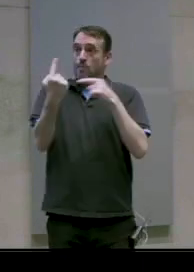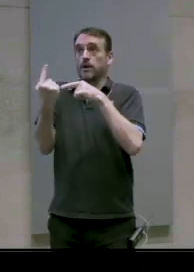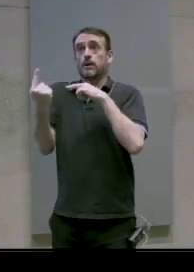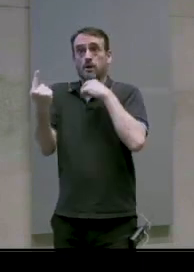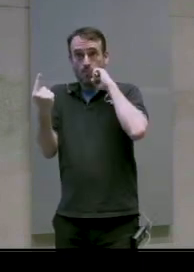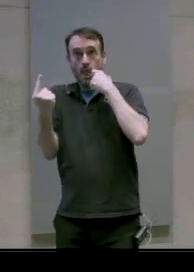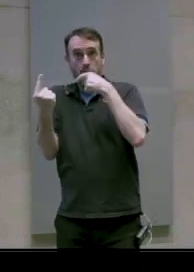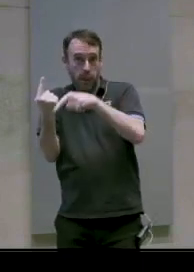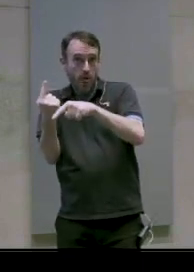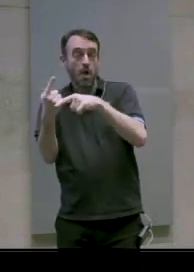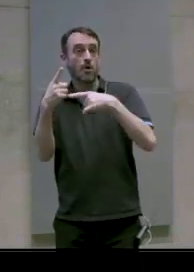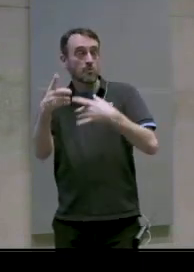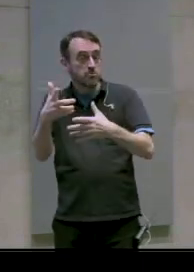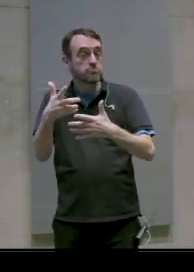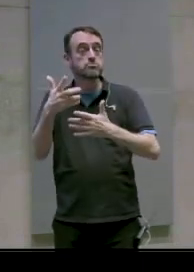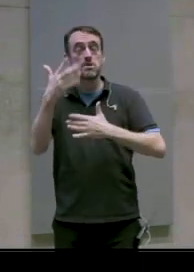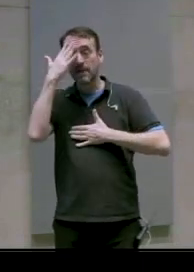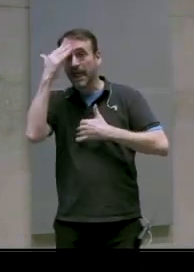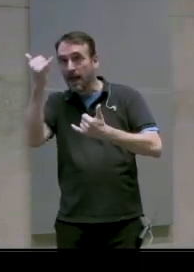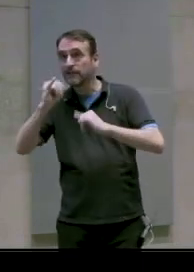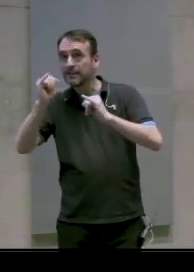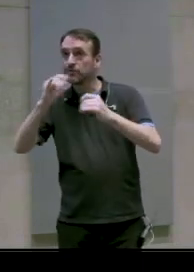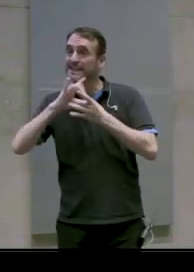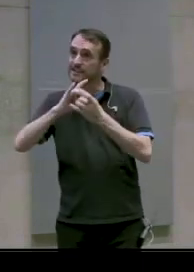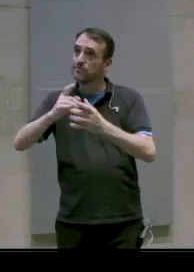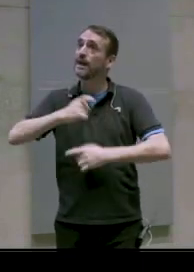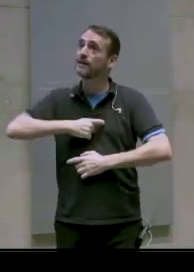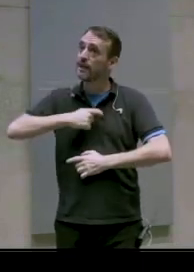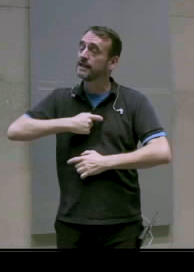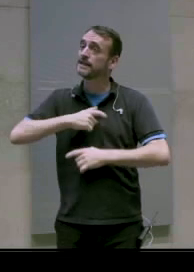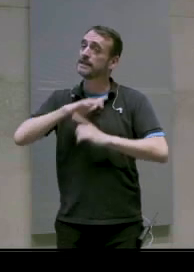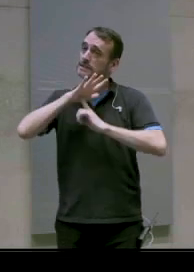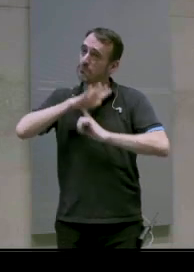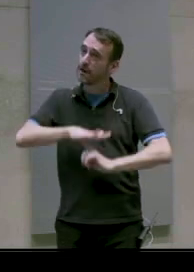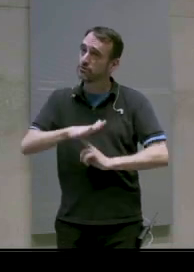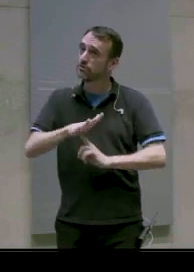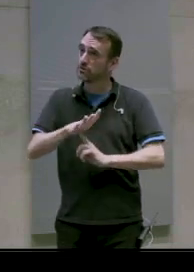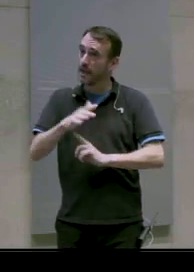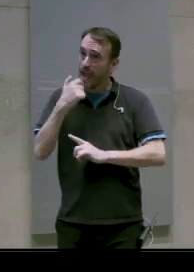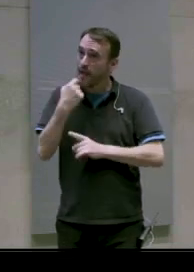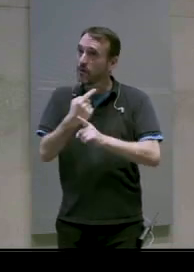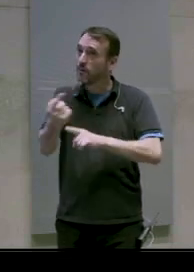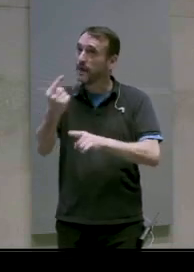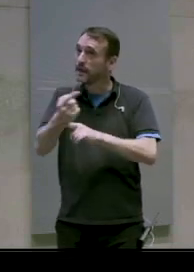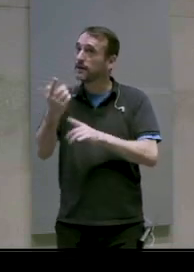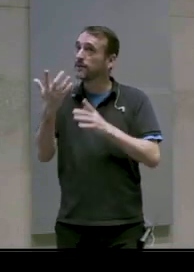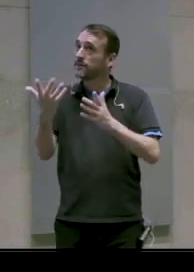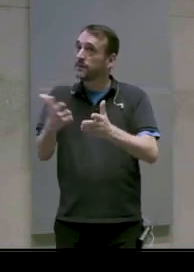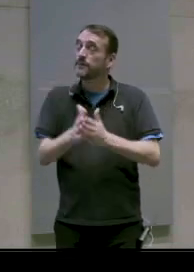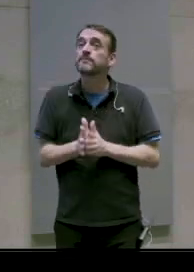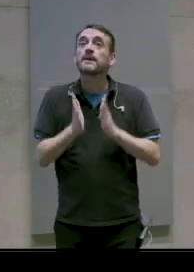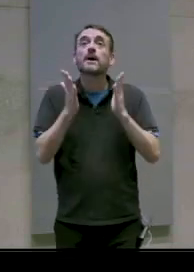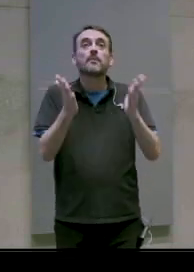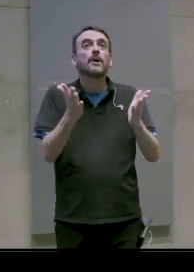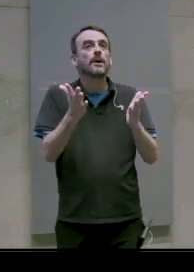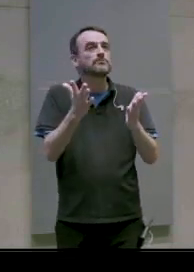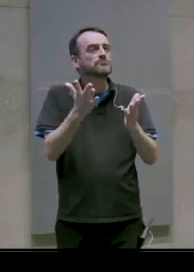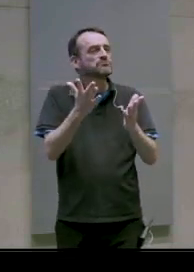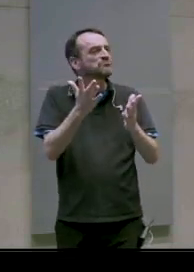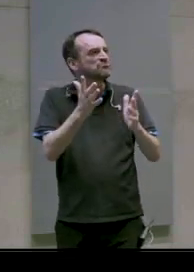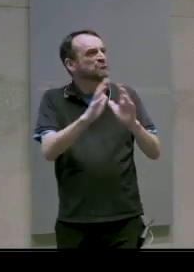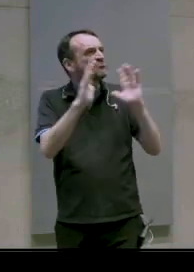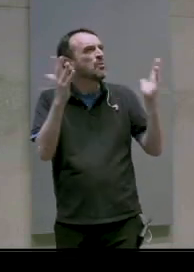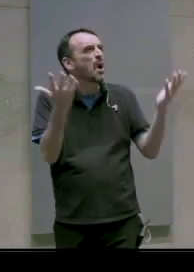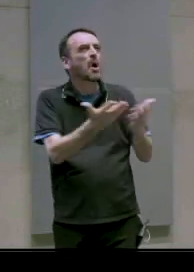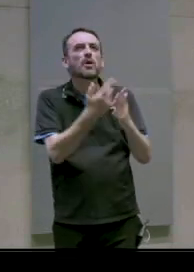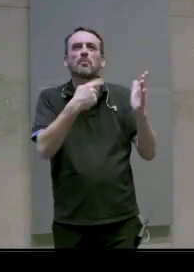given week. However, there is not enough care for people available, and most countries' healthcare systems struggle to cope with the number